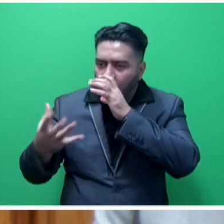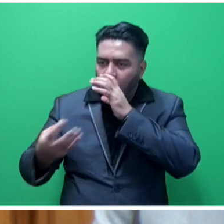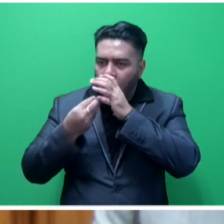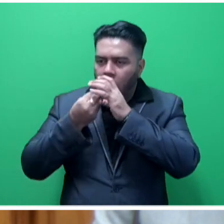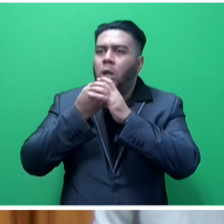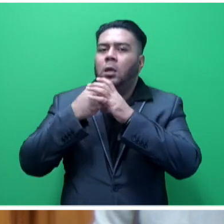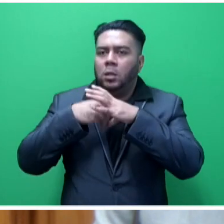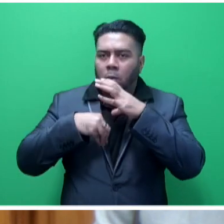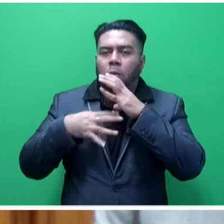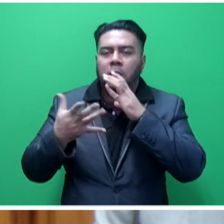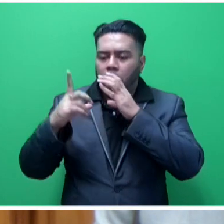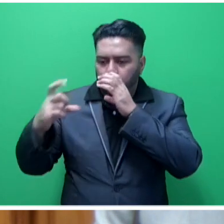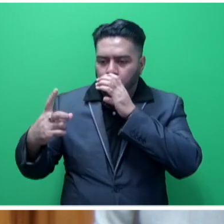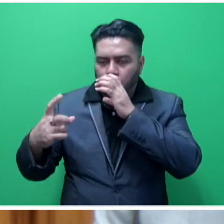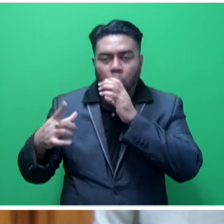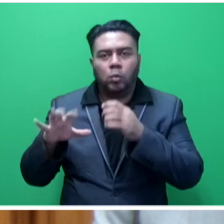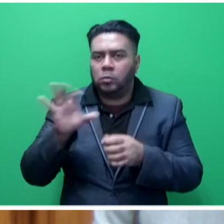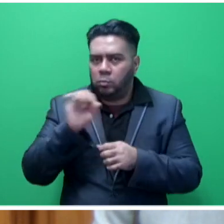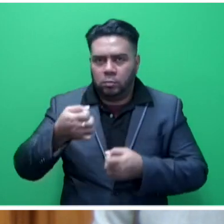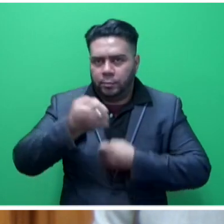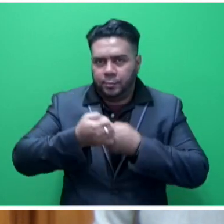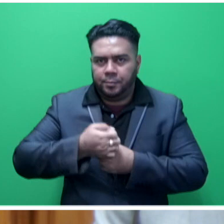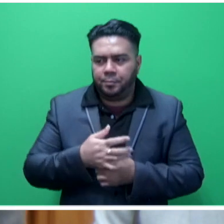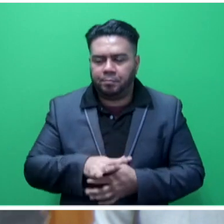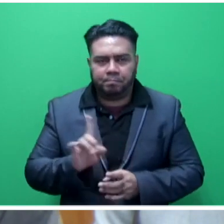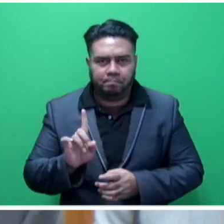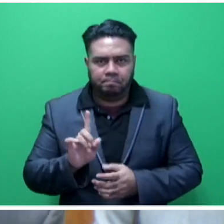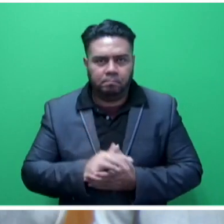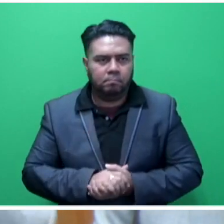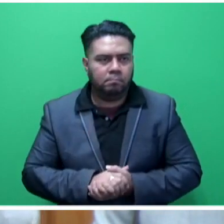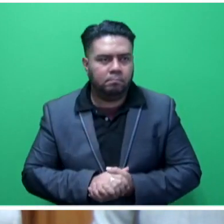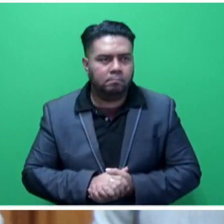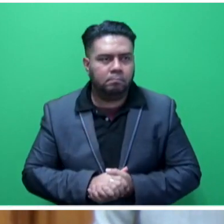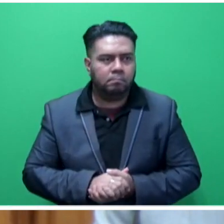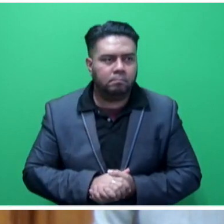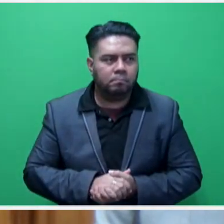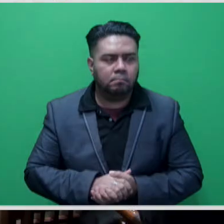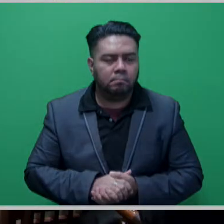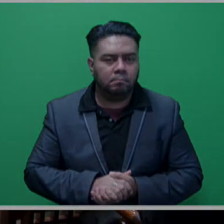and nebulization for those with severe disease. Thank you.